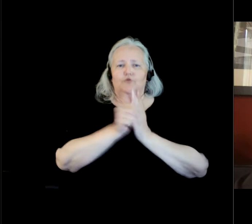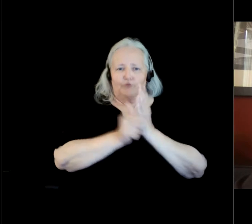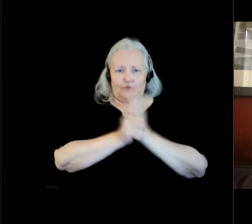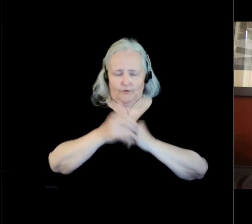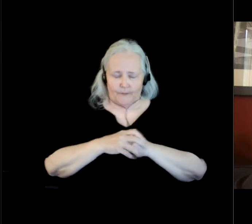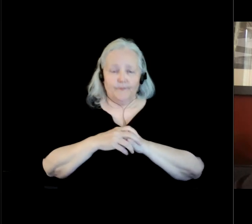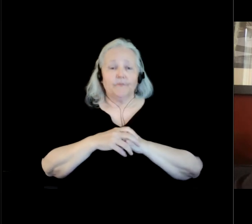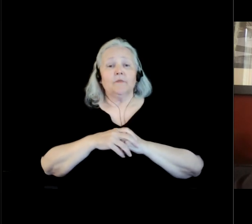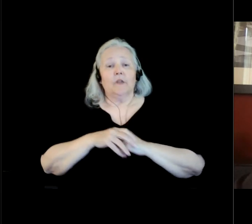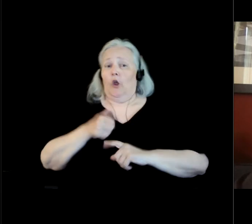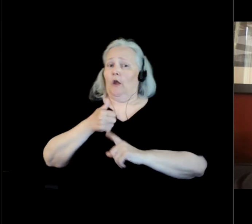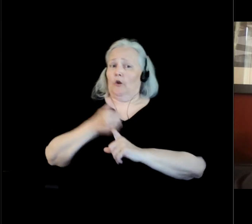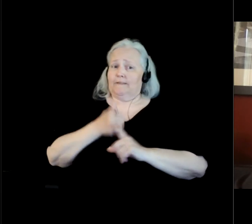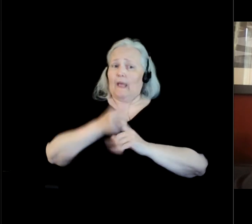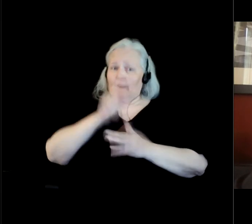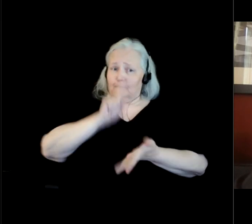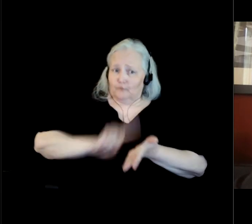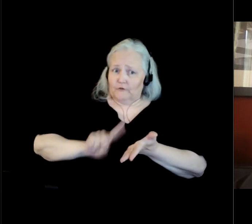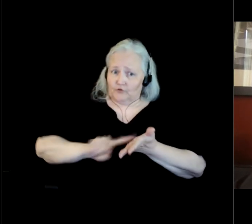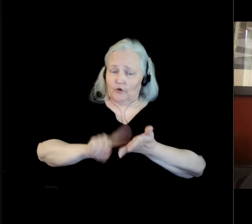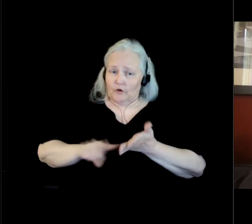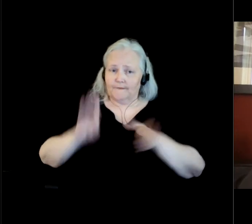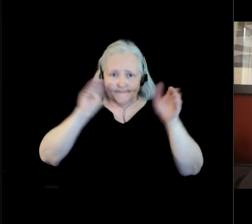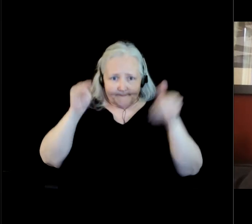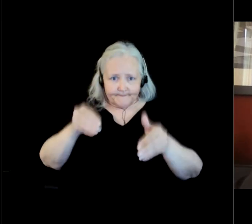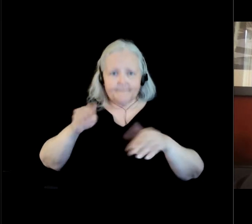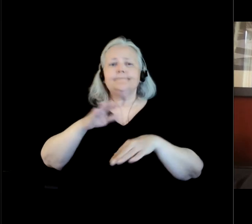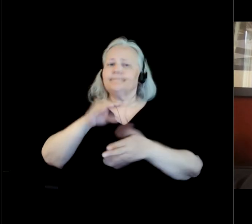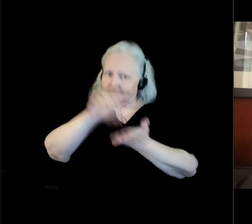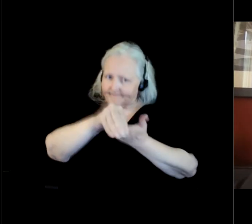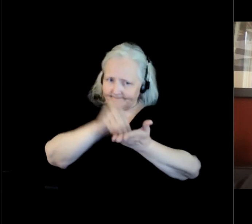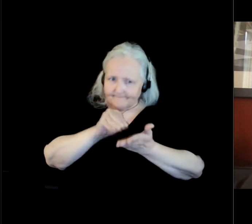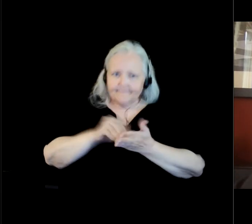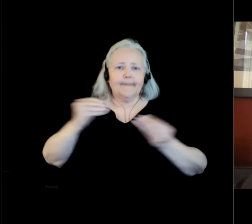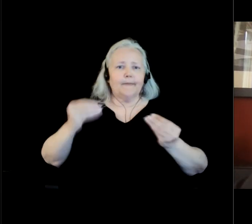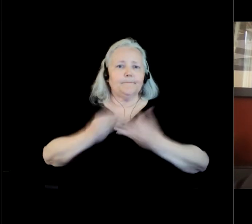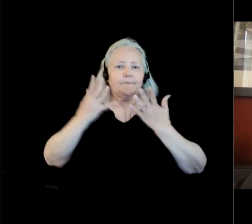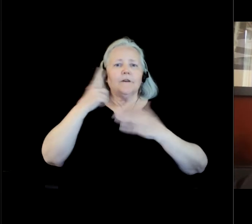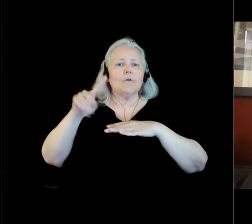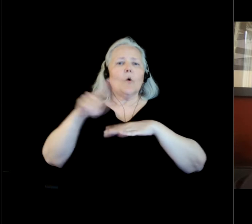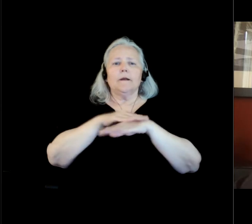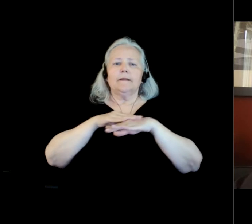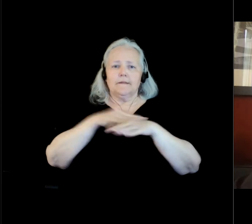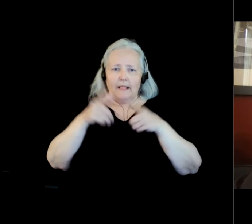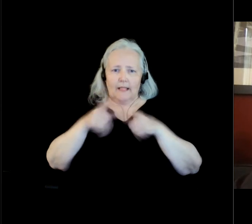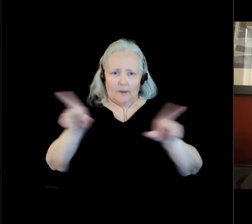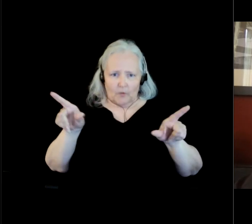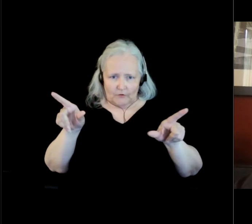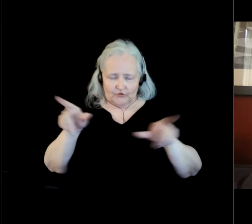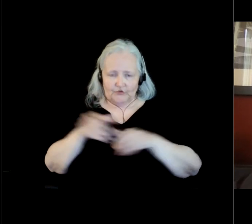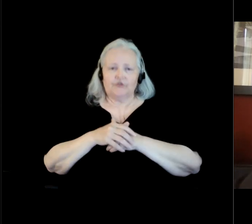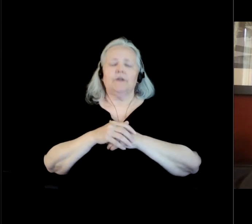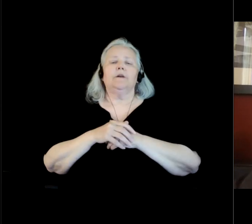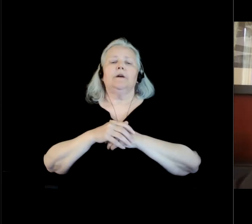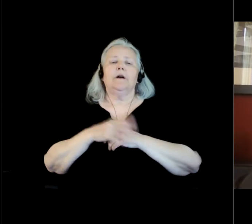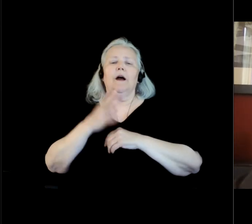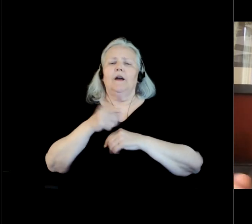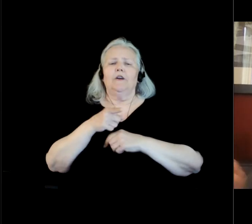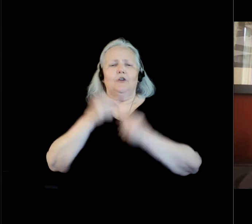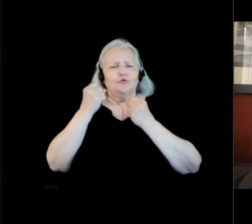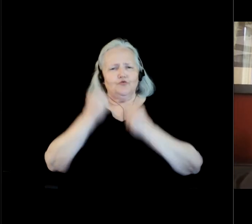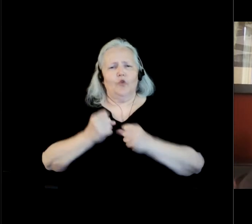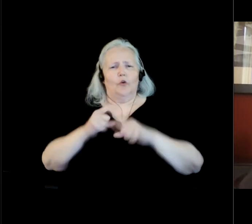focused very much on the documentation and revitalization of Native American languages, and has relied extensively